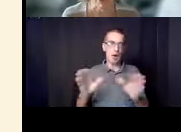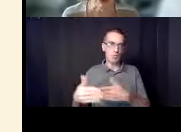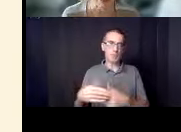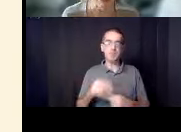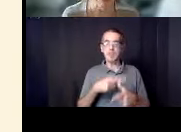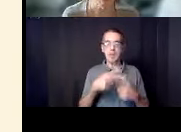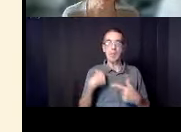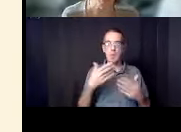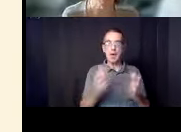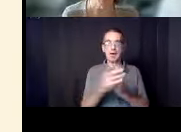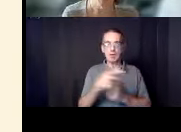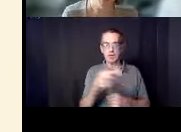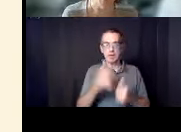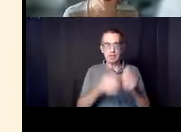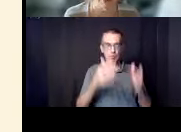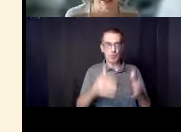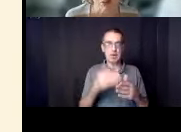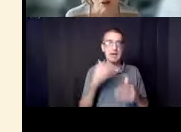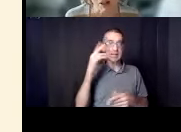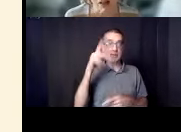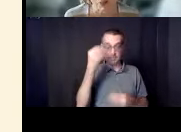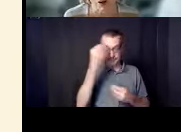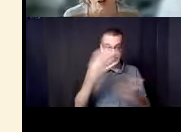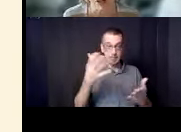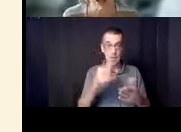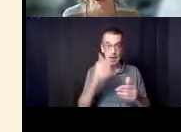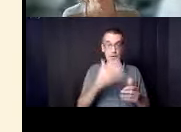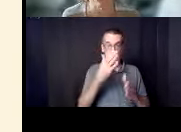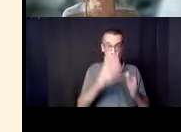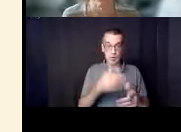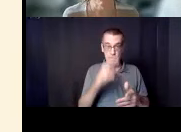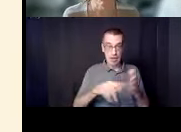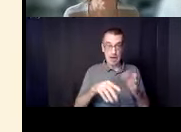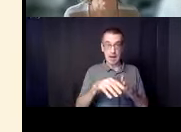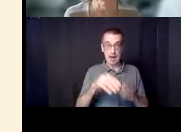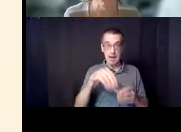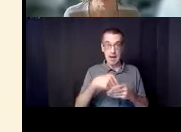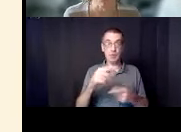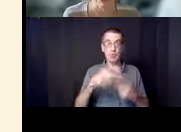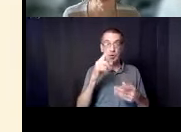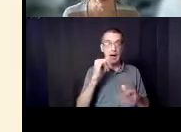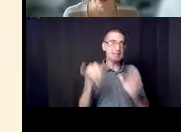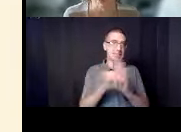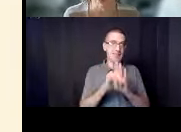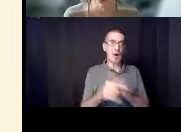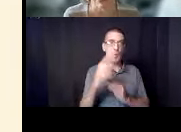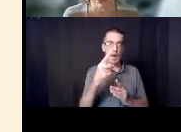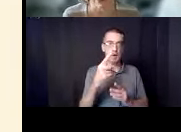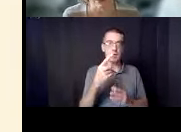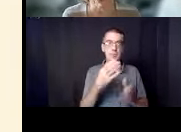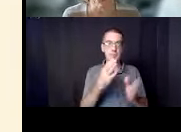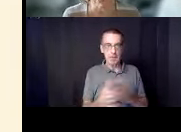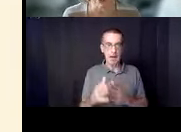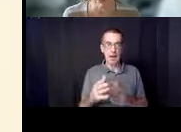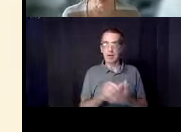And then we're going to ask each person, as a heads up, we're going to ask each person as part of our checkout to identify one next step you plan to